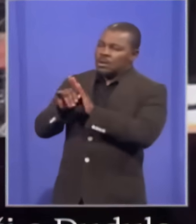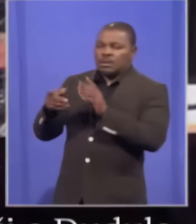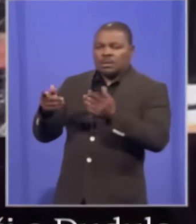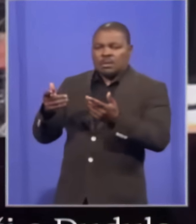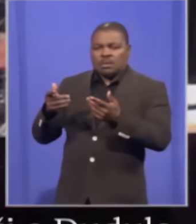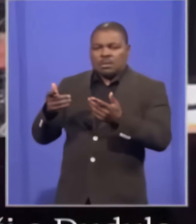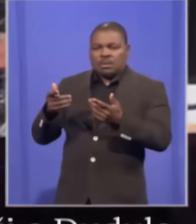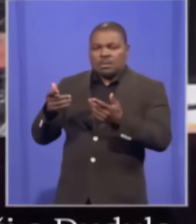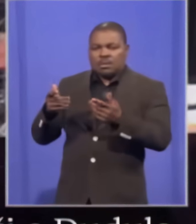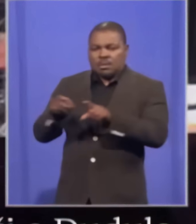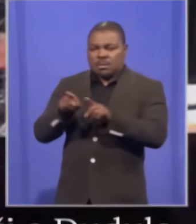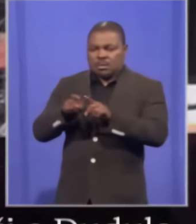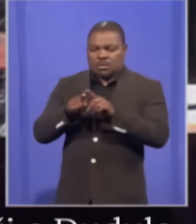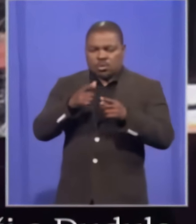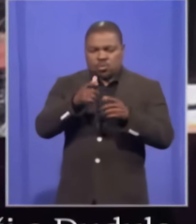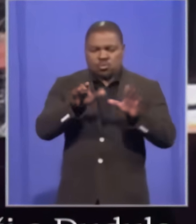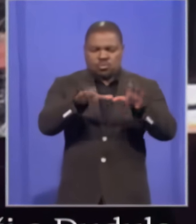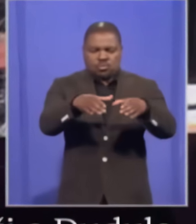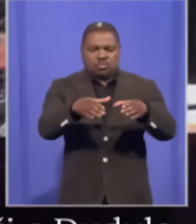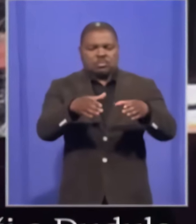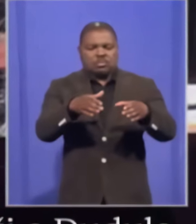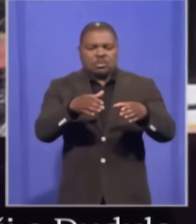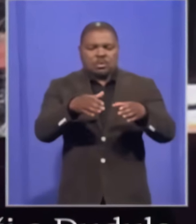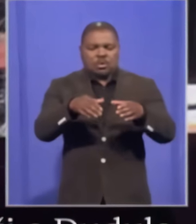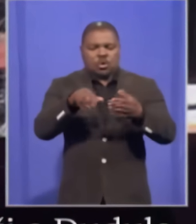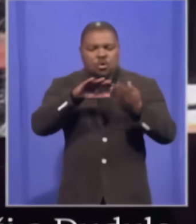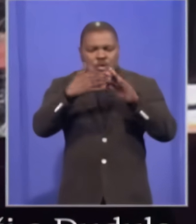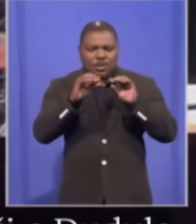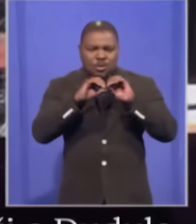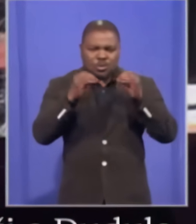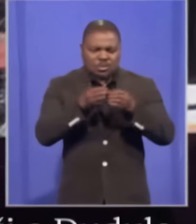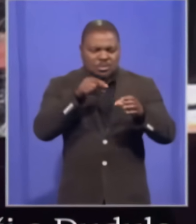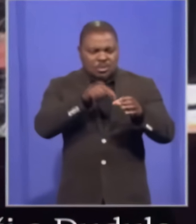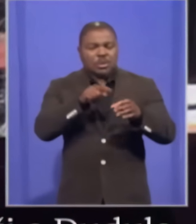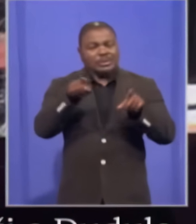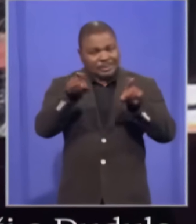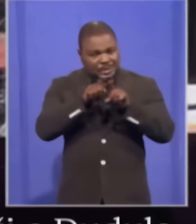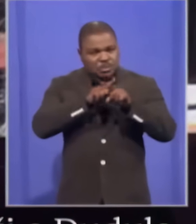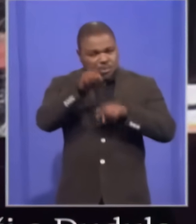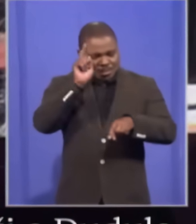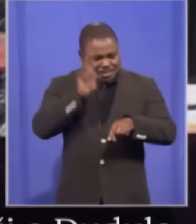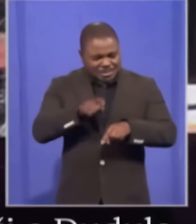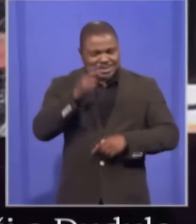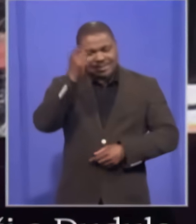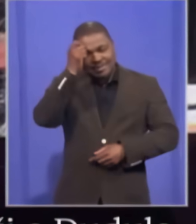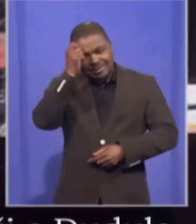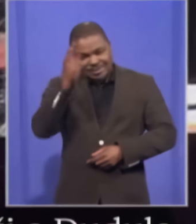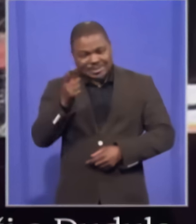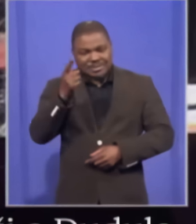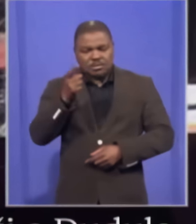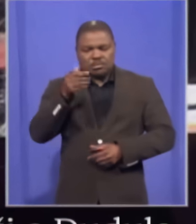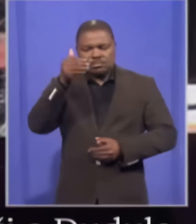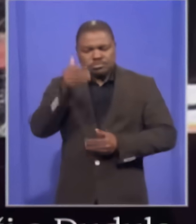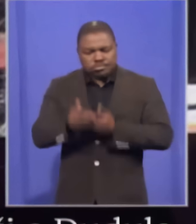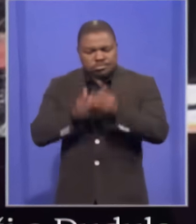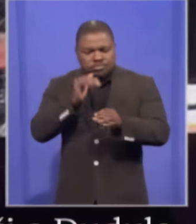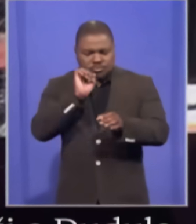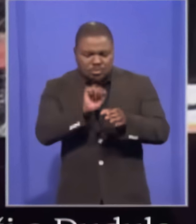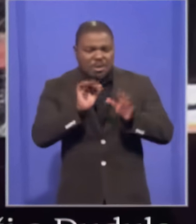as a civil organization, you must be able to understand your footing so